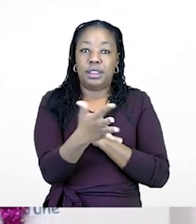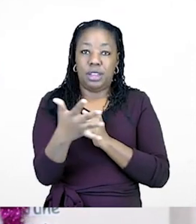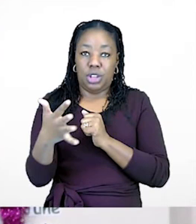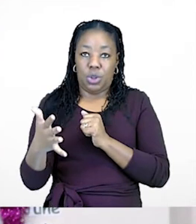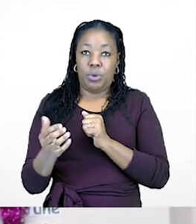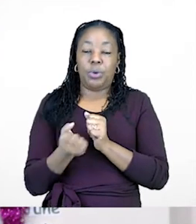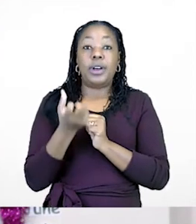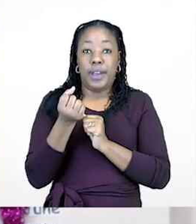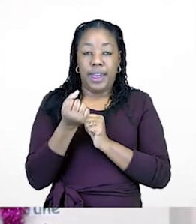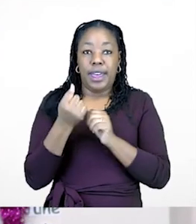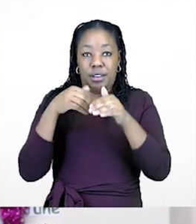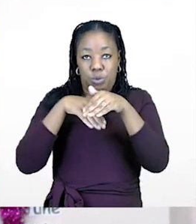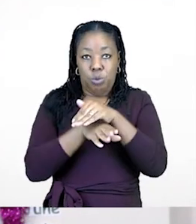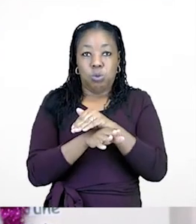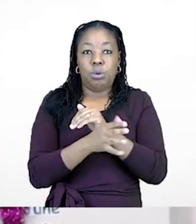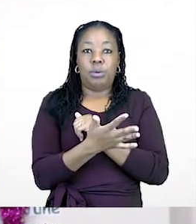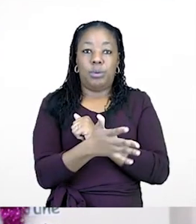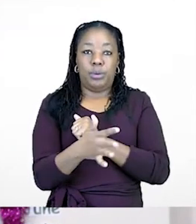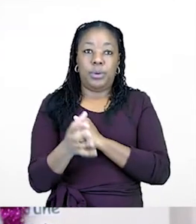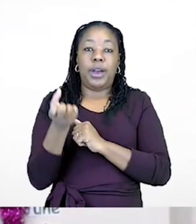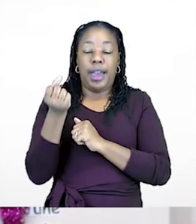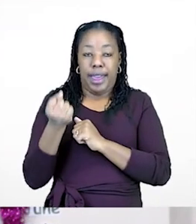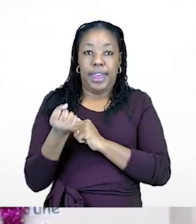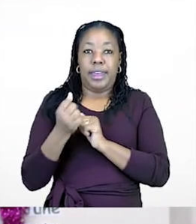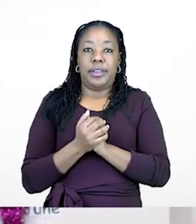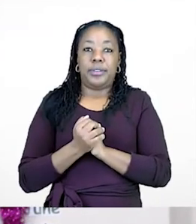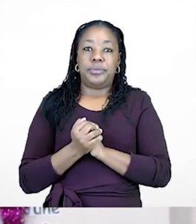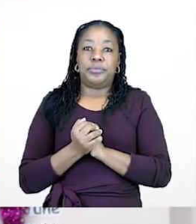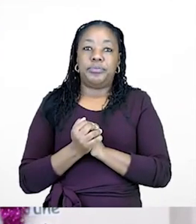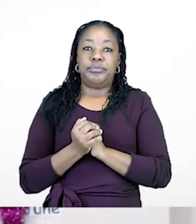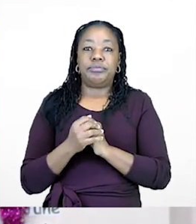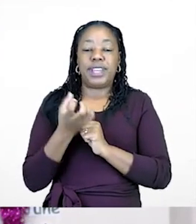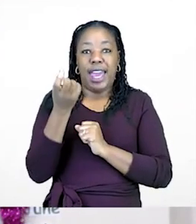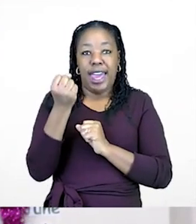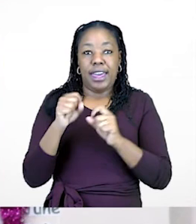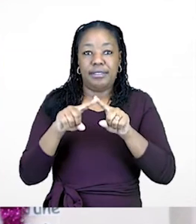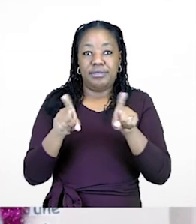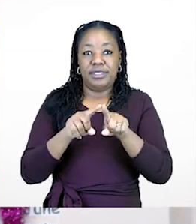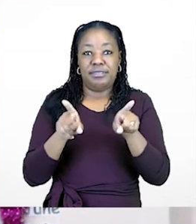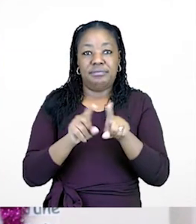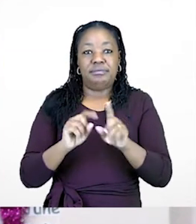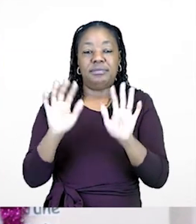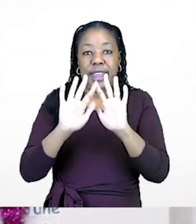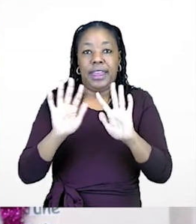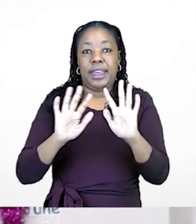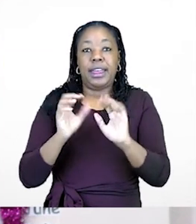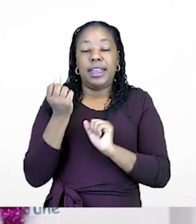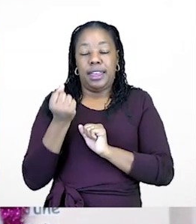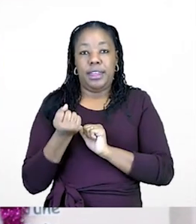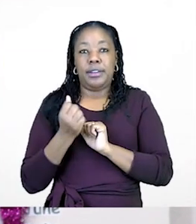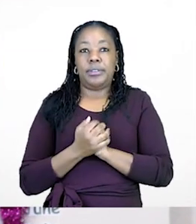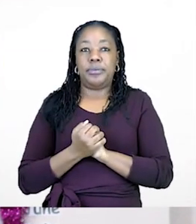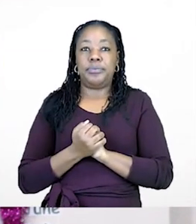under the water. And a starfish can also have different colors. It can be blue, red, orange,